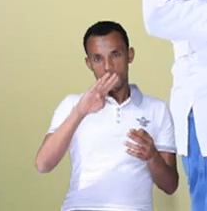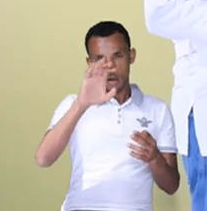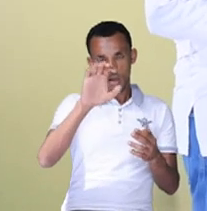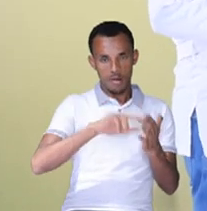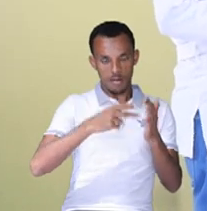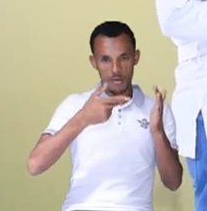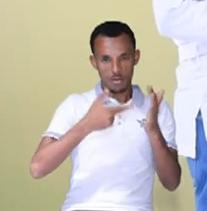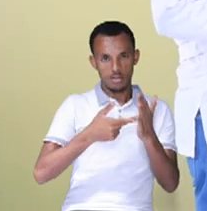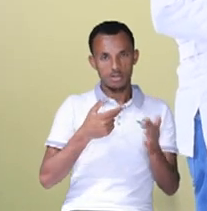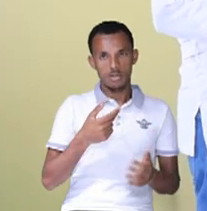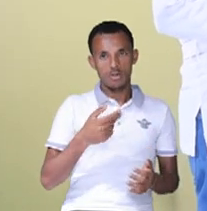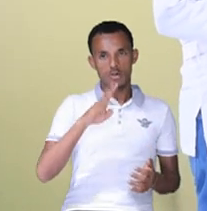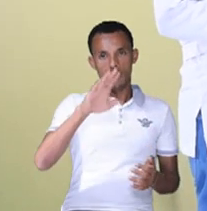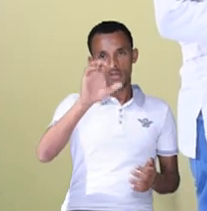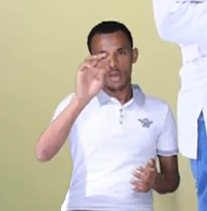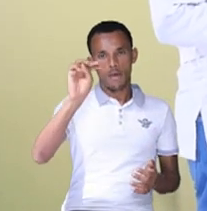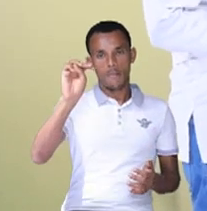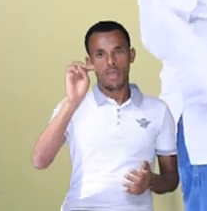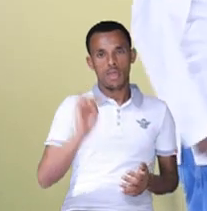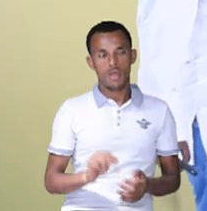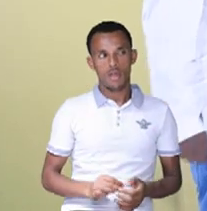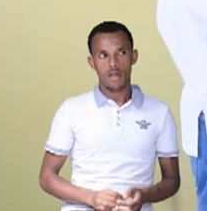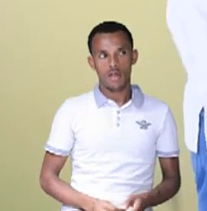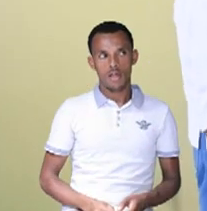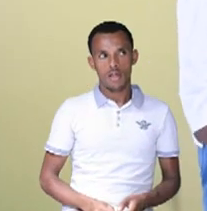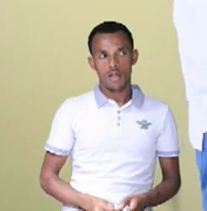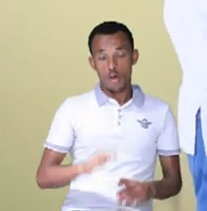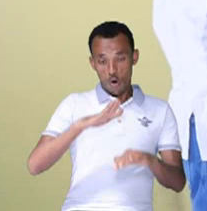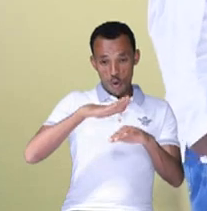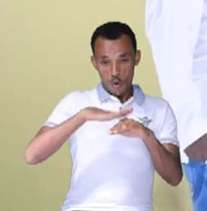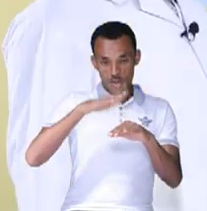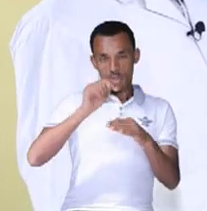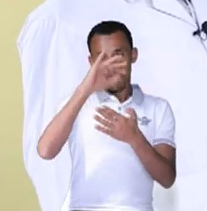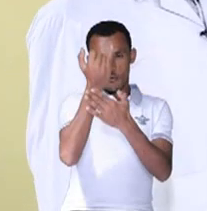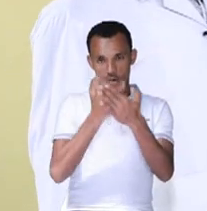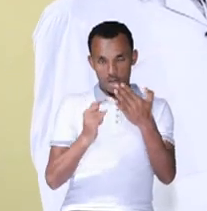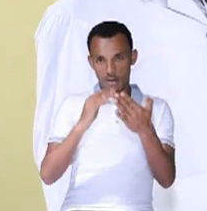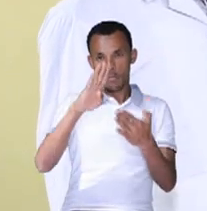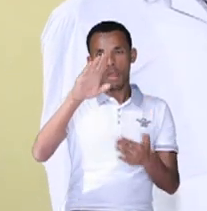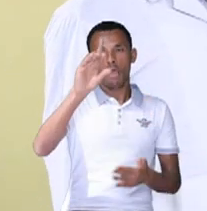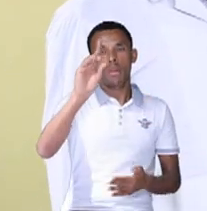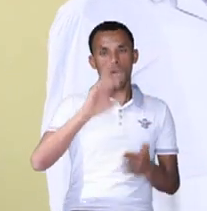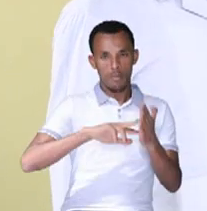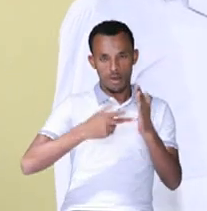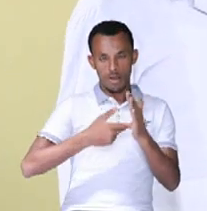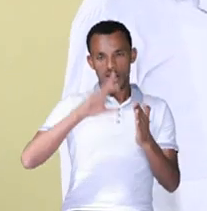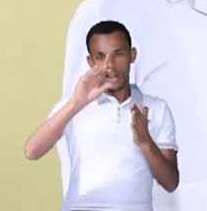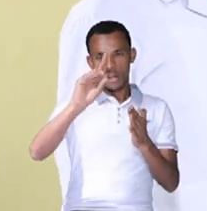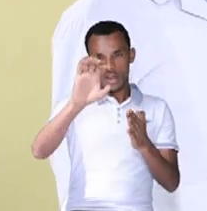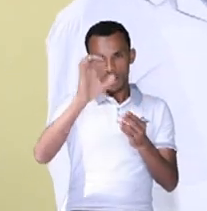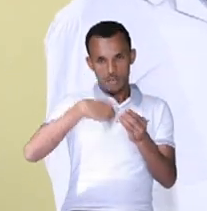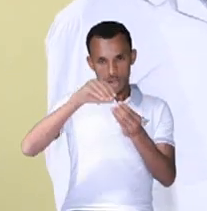means 4 centimeter. So on the figure, BD means DE